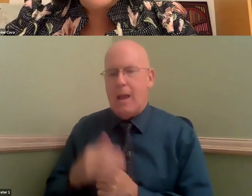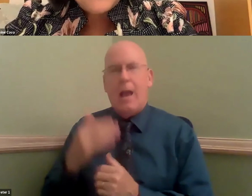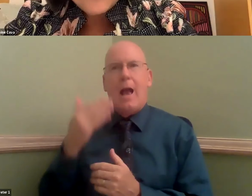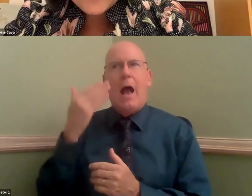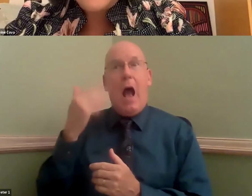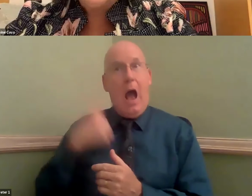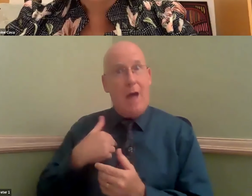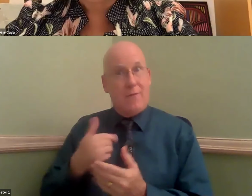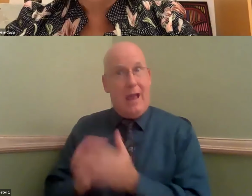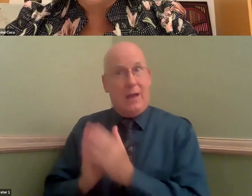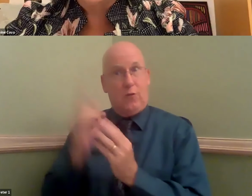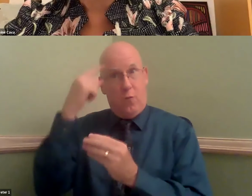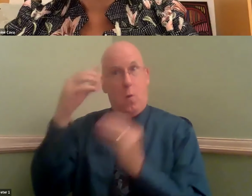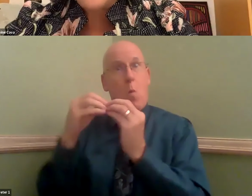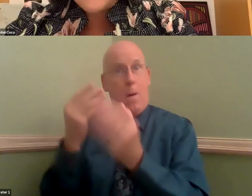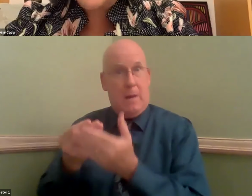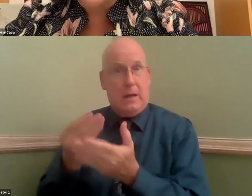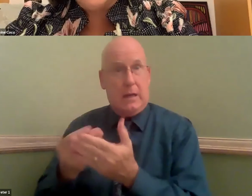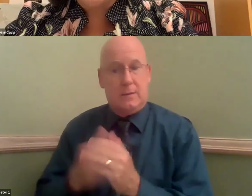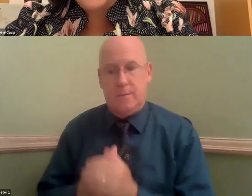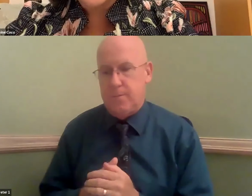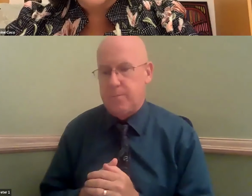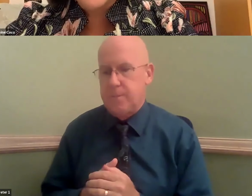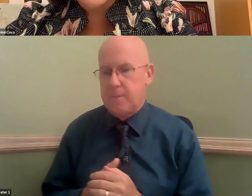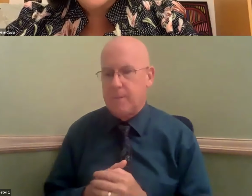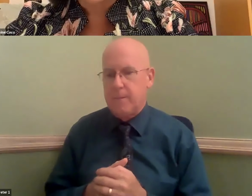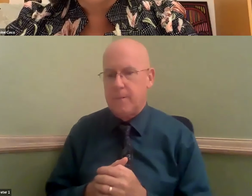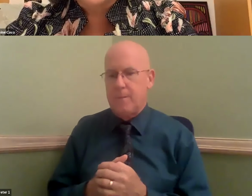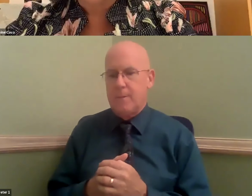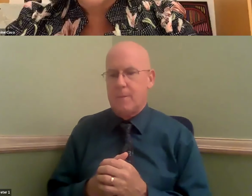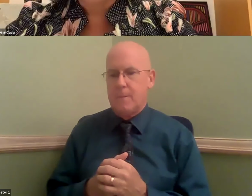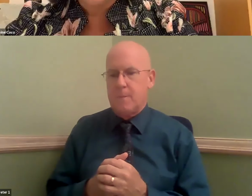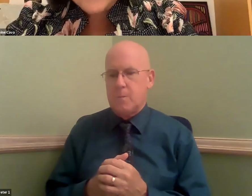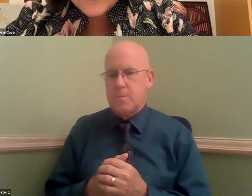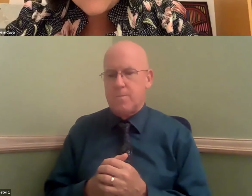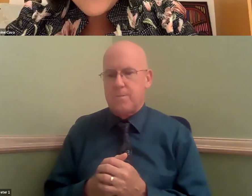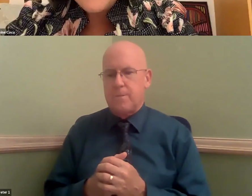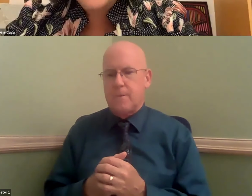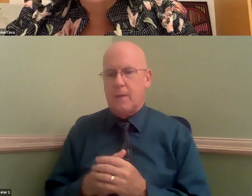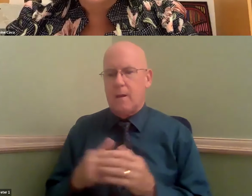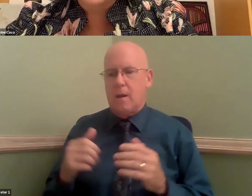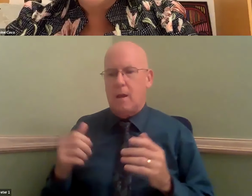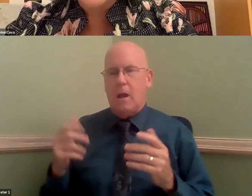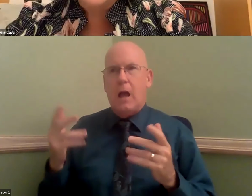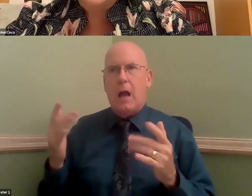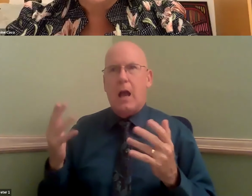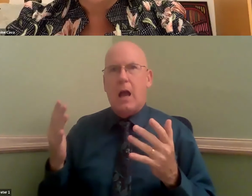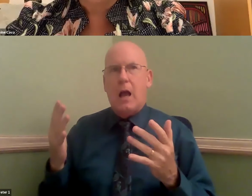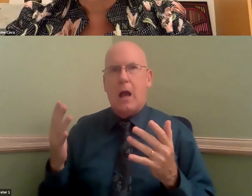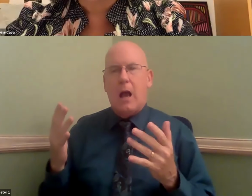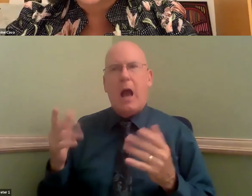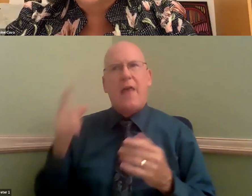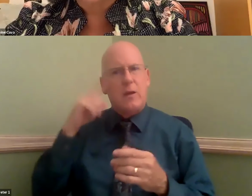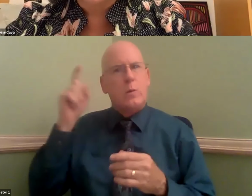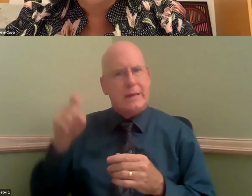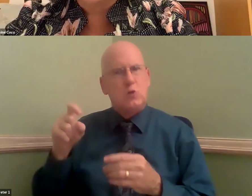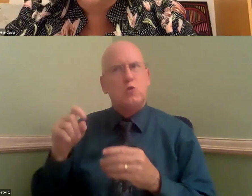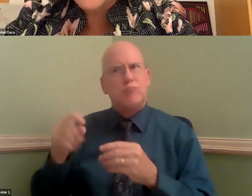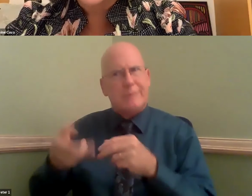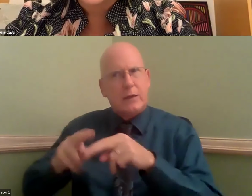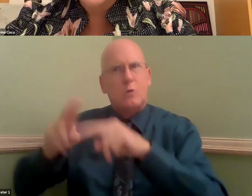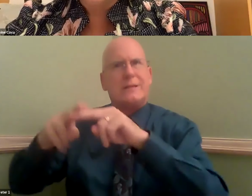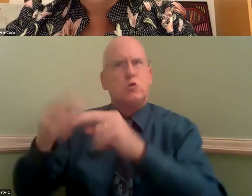And in addition, can we get more services to prevent crime? For sure. That is exactly what we need to do. And just like we